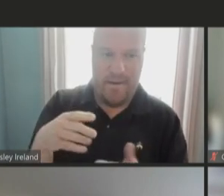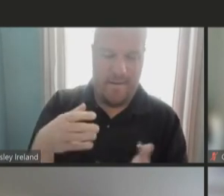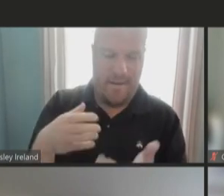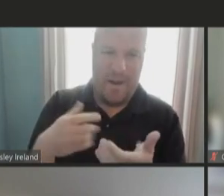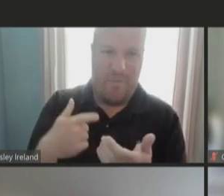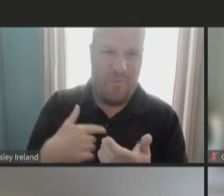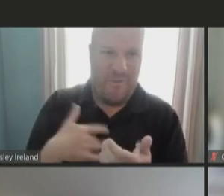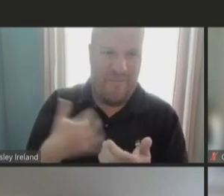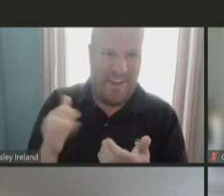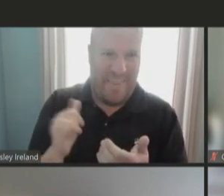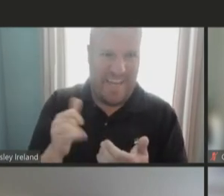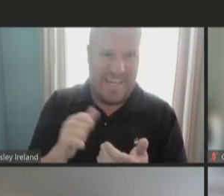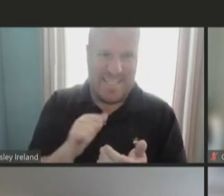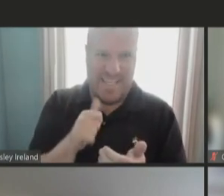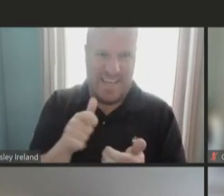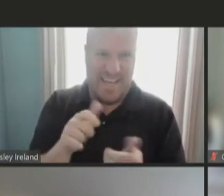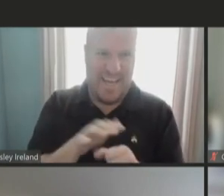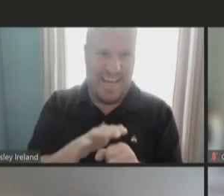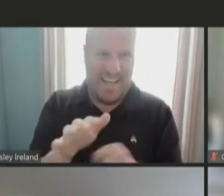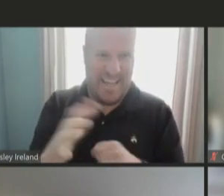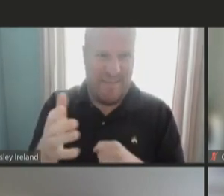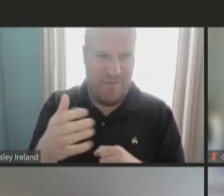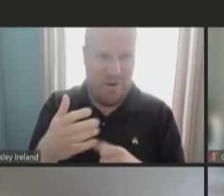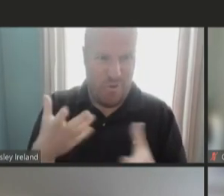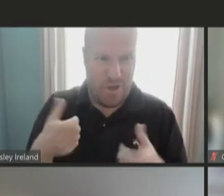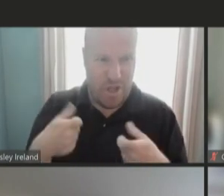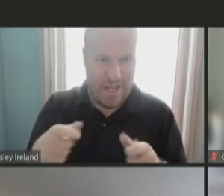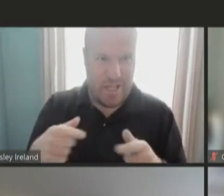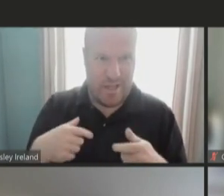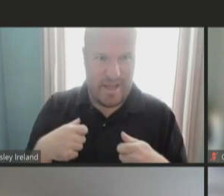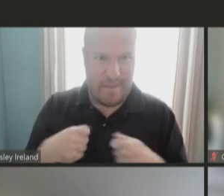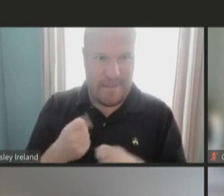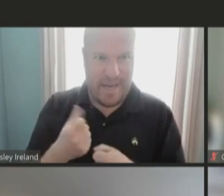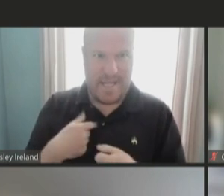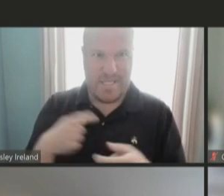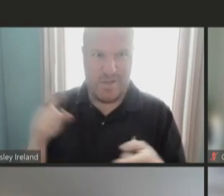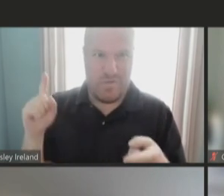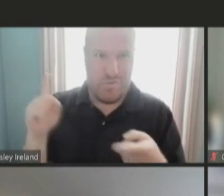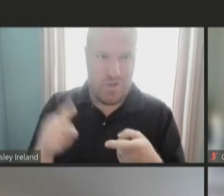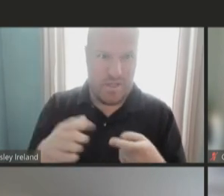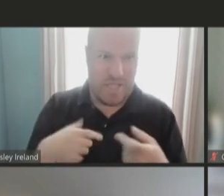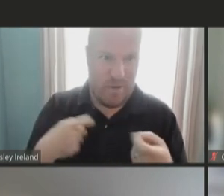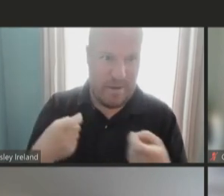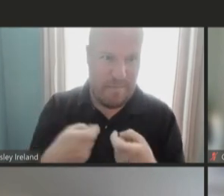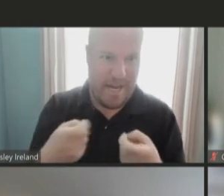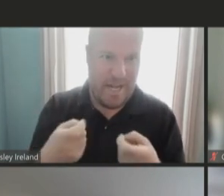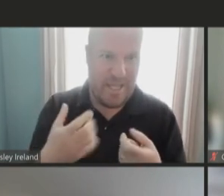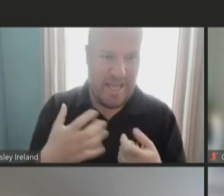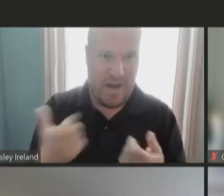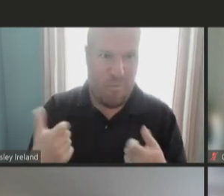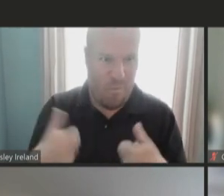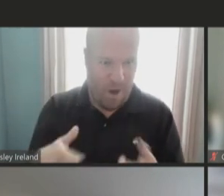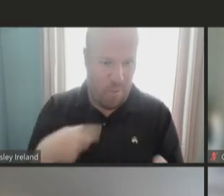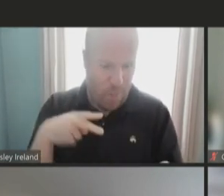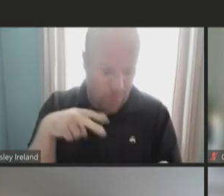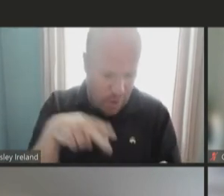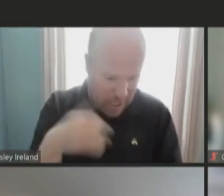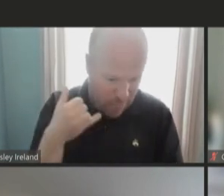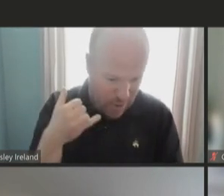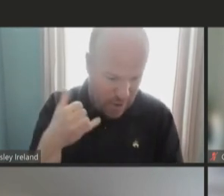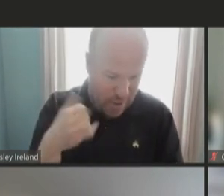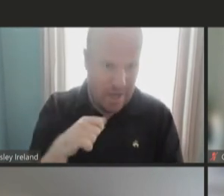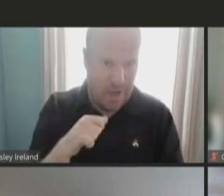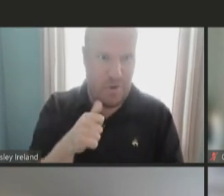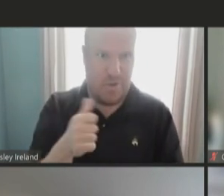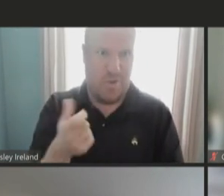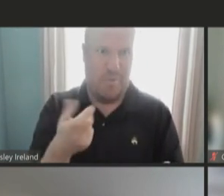And now I have learned about the new phone app that's available, but it's not always